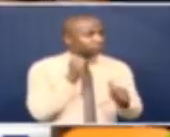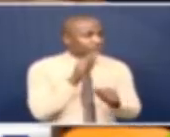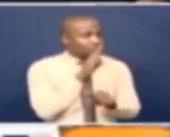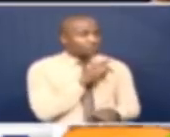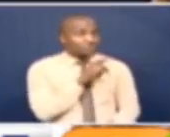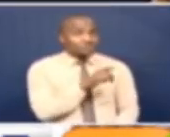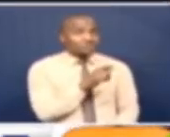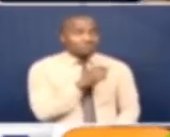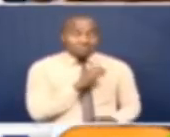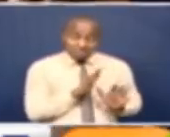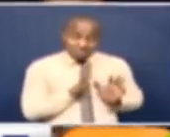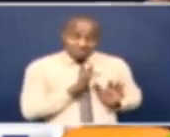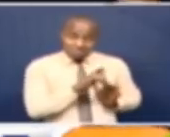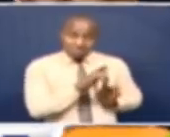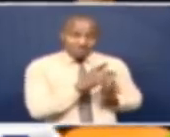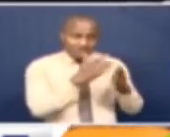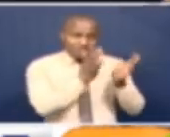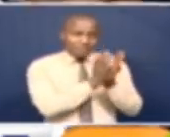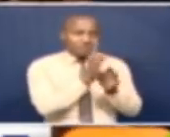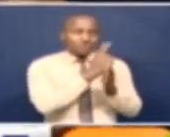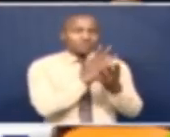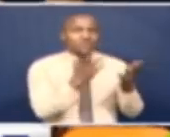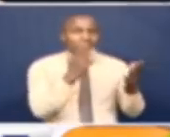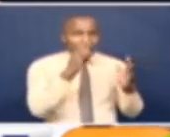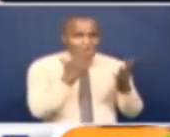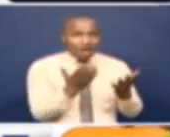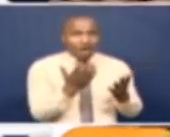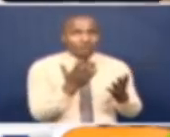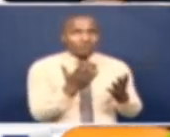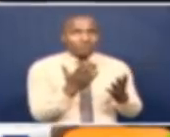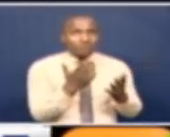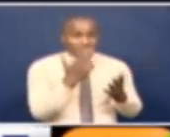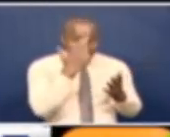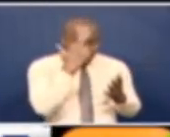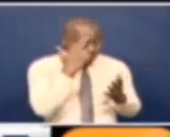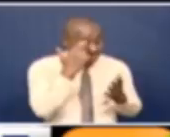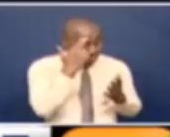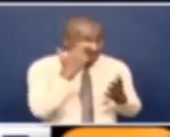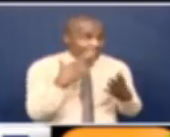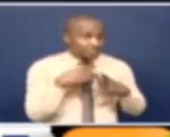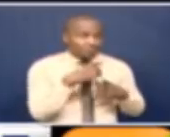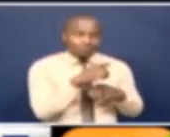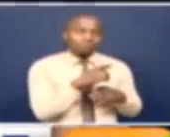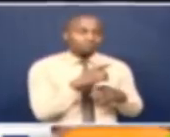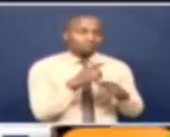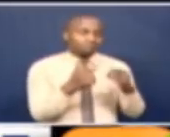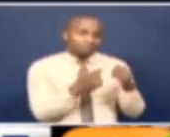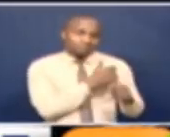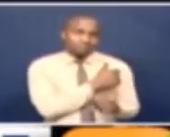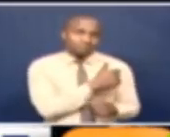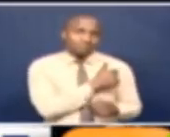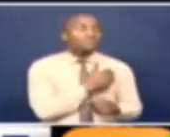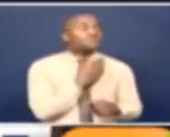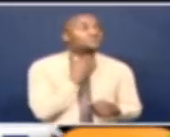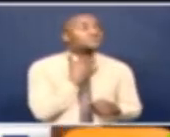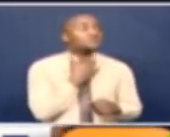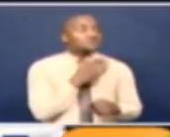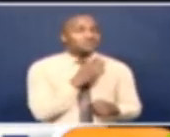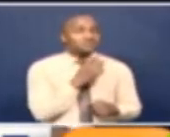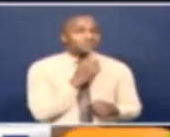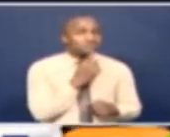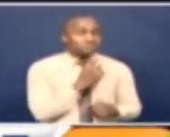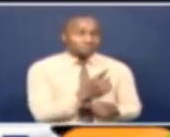I'm resisting, is because of the way the Maasai nation is being treated. And I want to be very sober on this, because these are